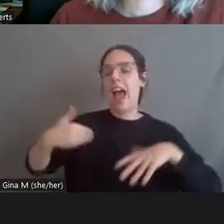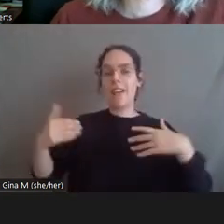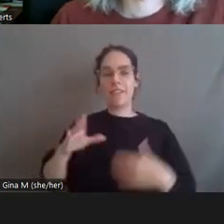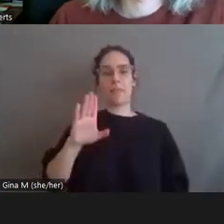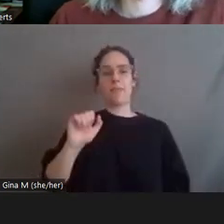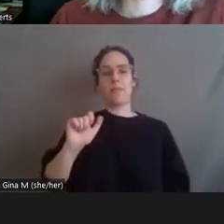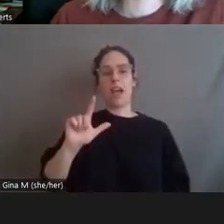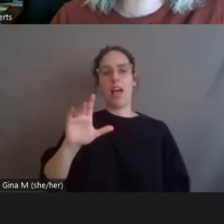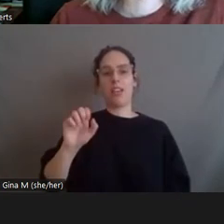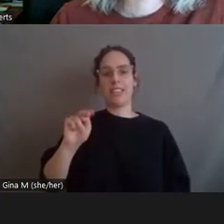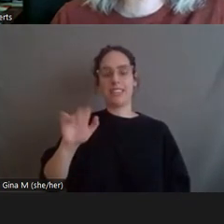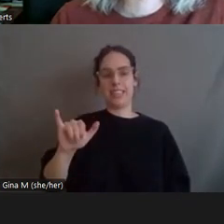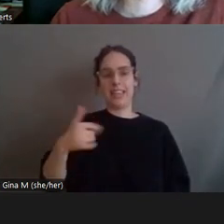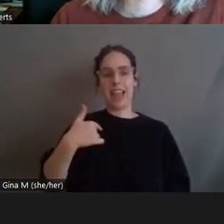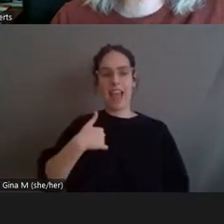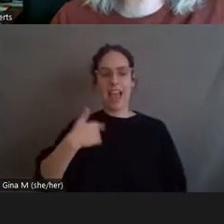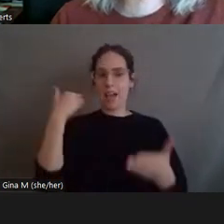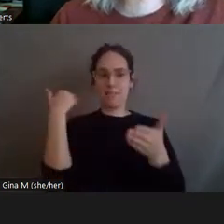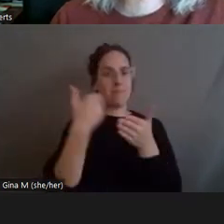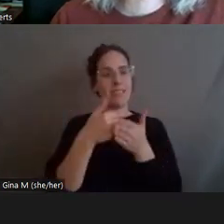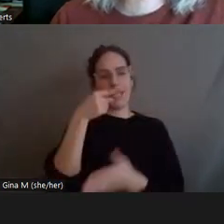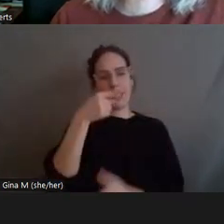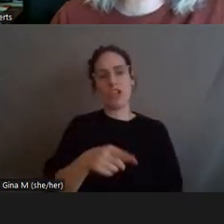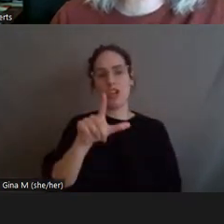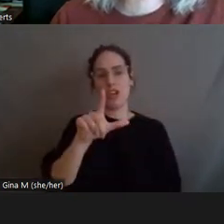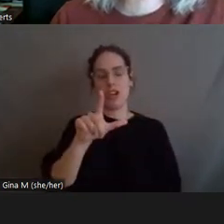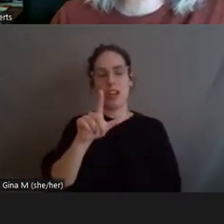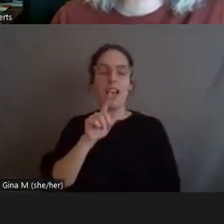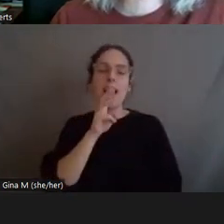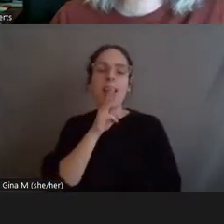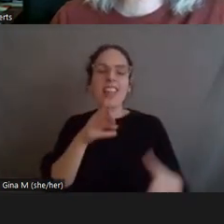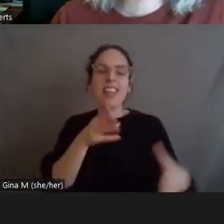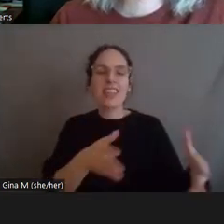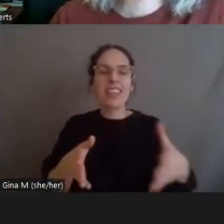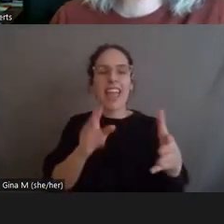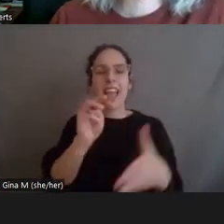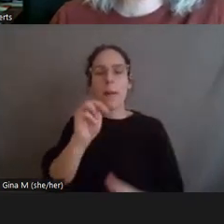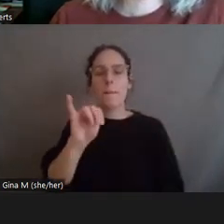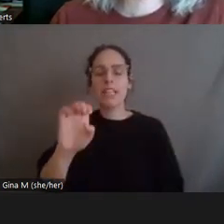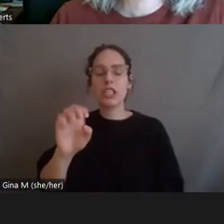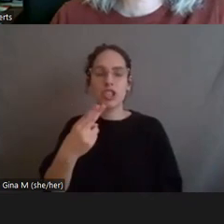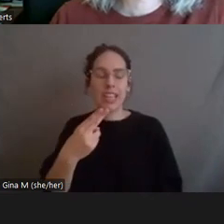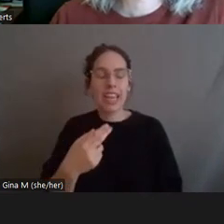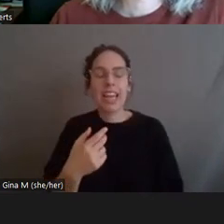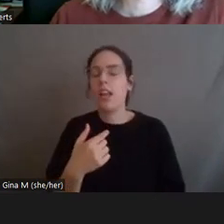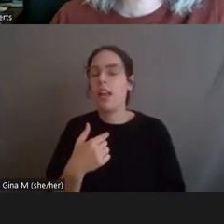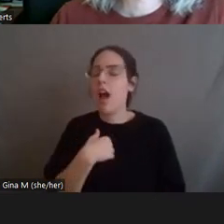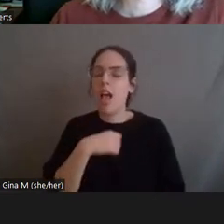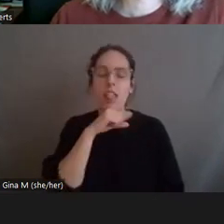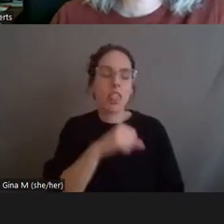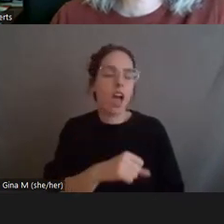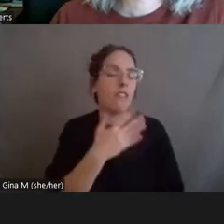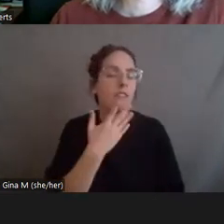face Michigan, Lake Michigan. And I love the colors. Every single